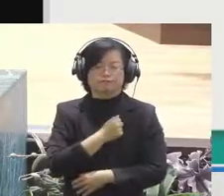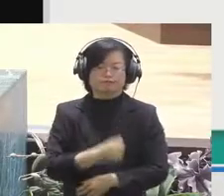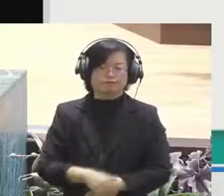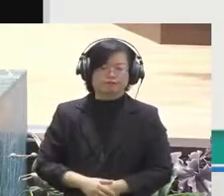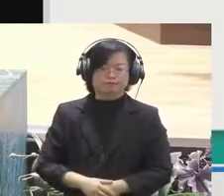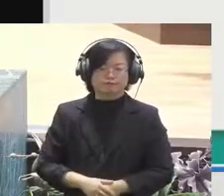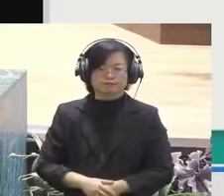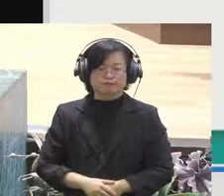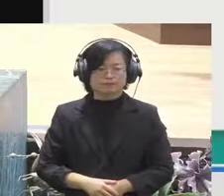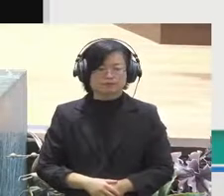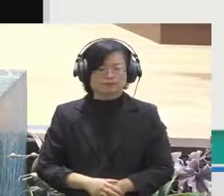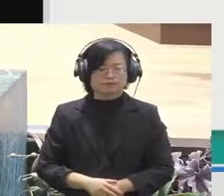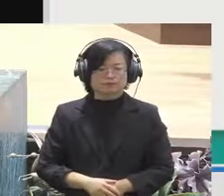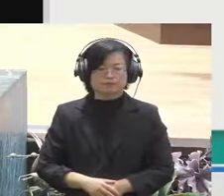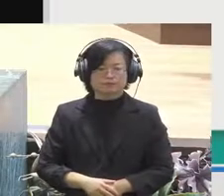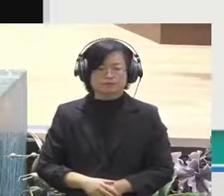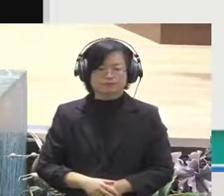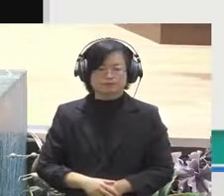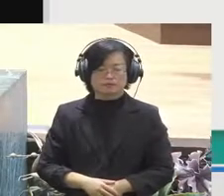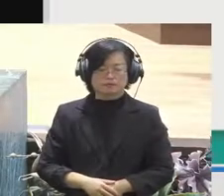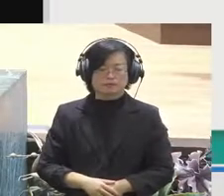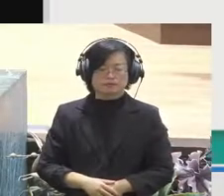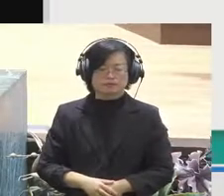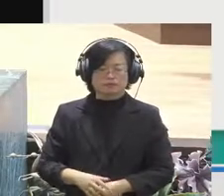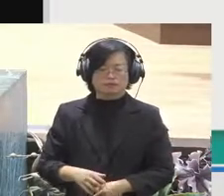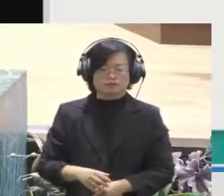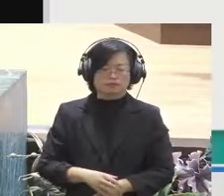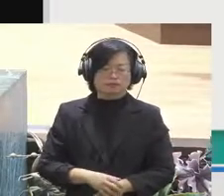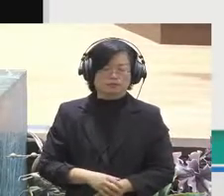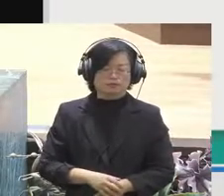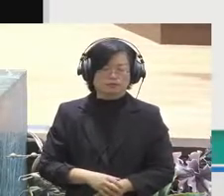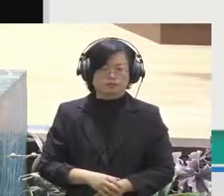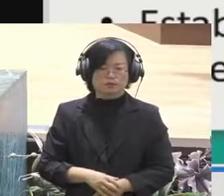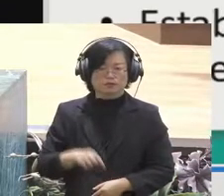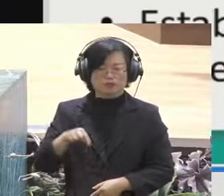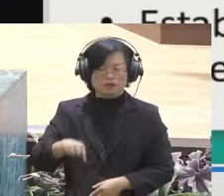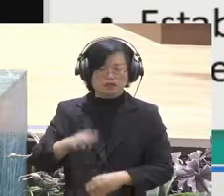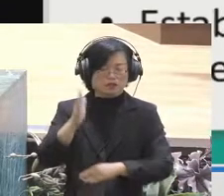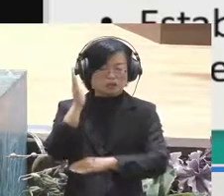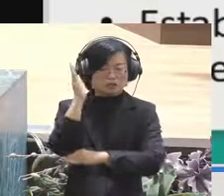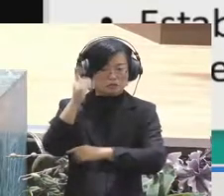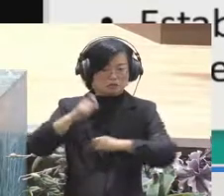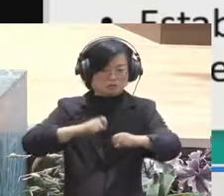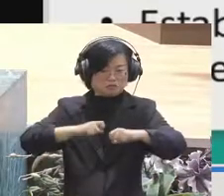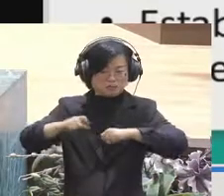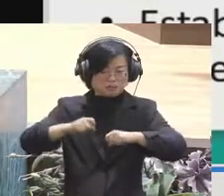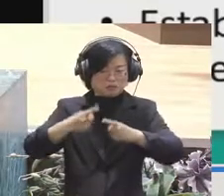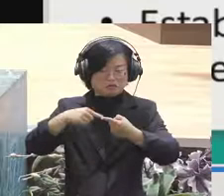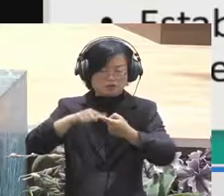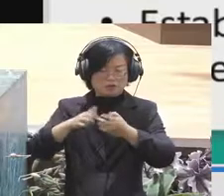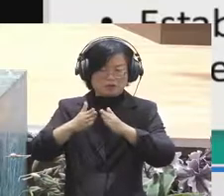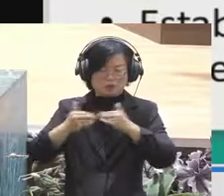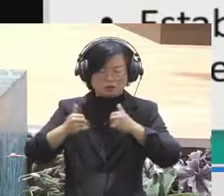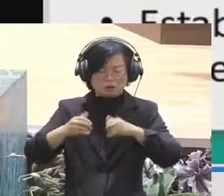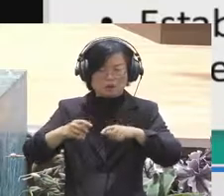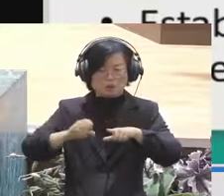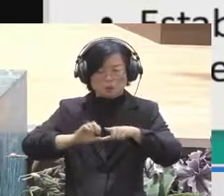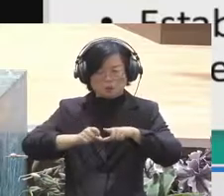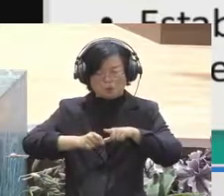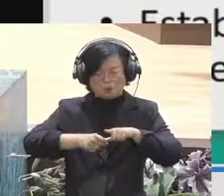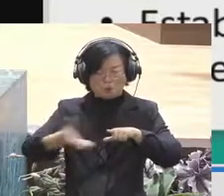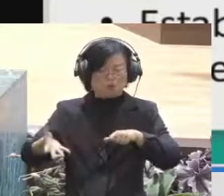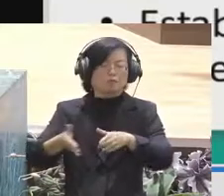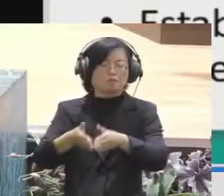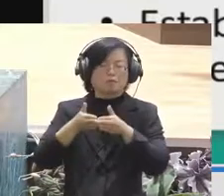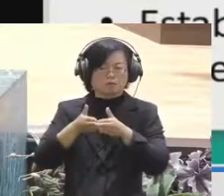is driving transparent, open, and responsive governance, openly engage with citizens. Key objectives include developing an